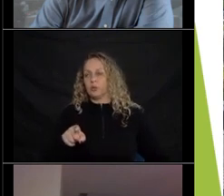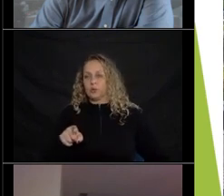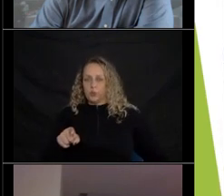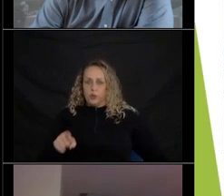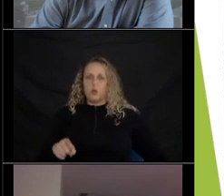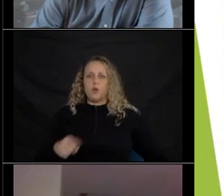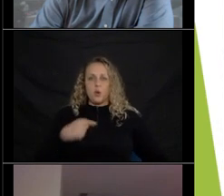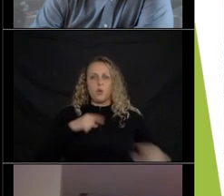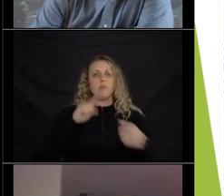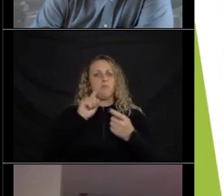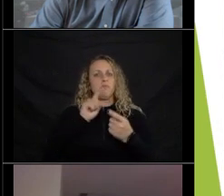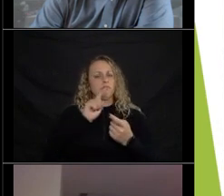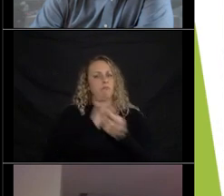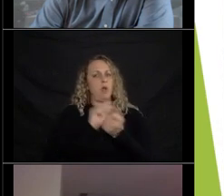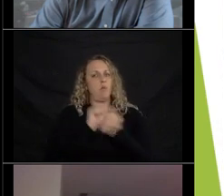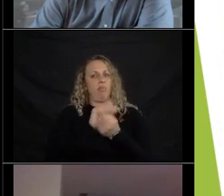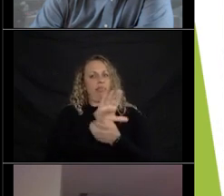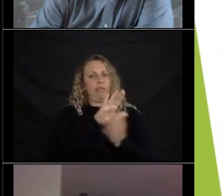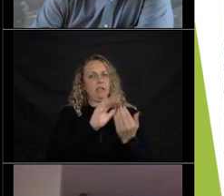city